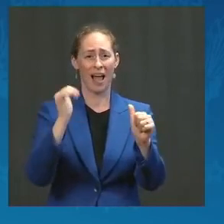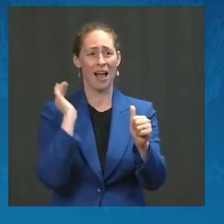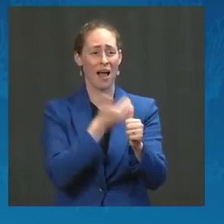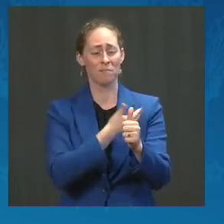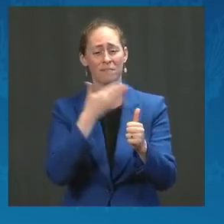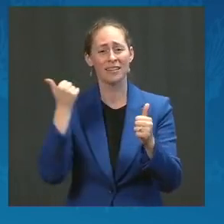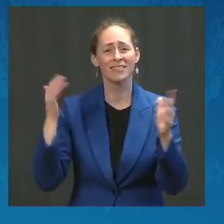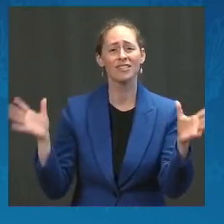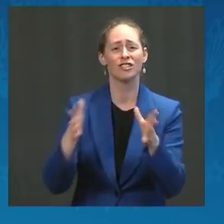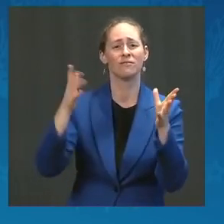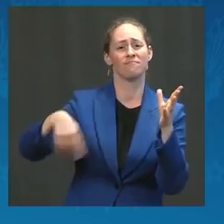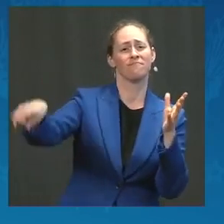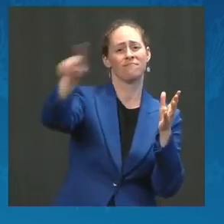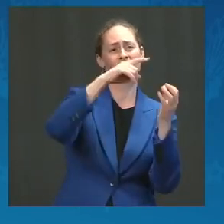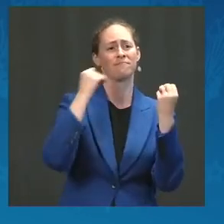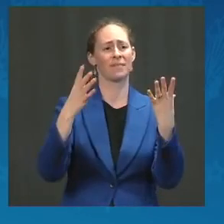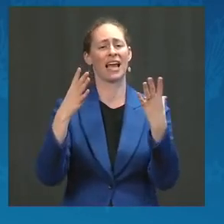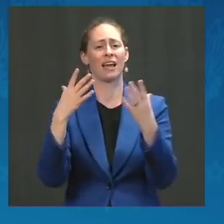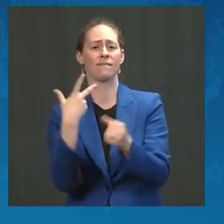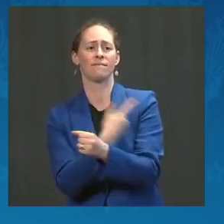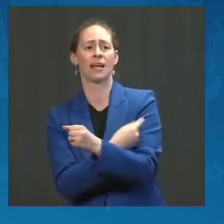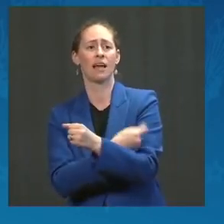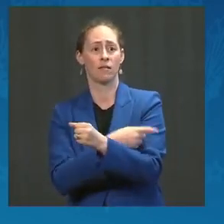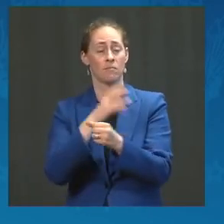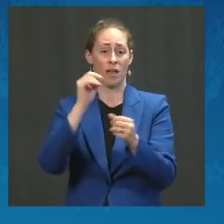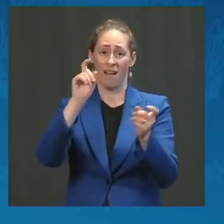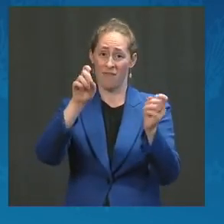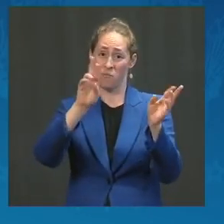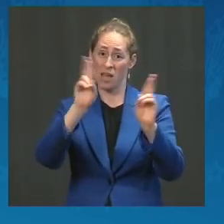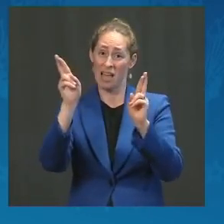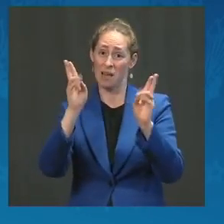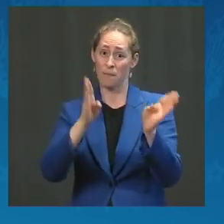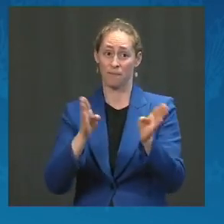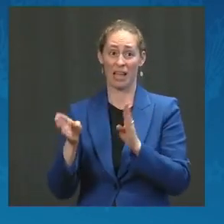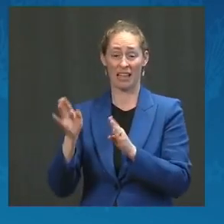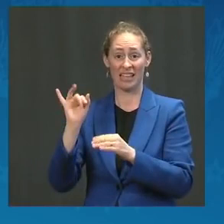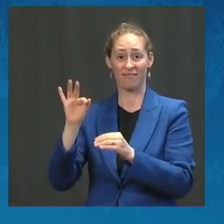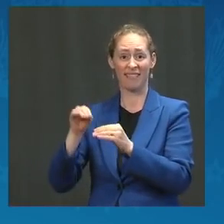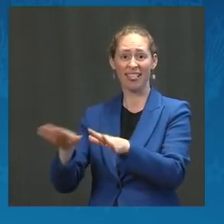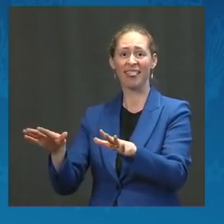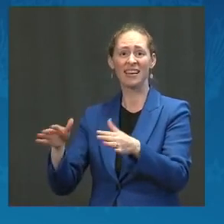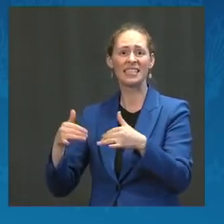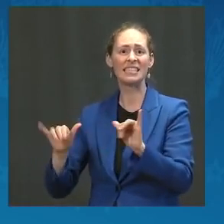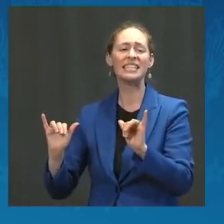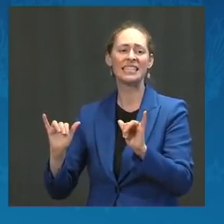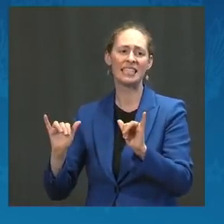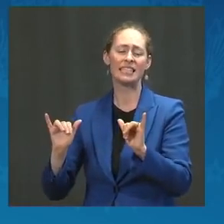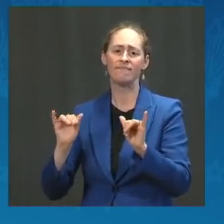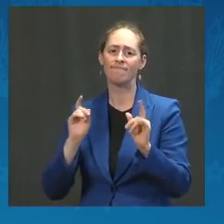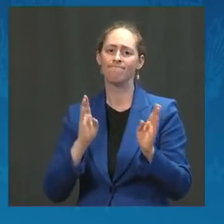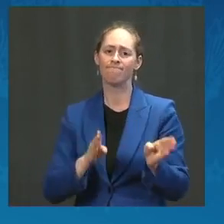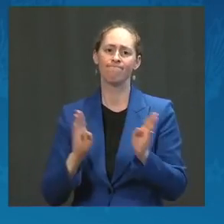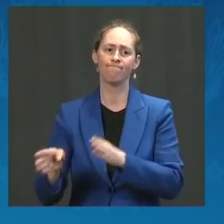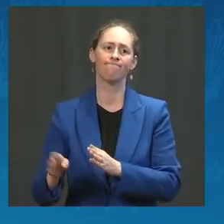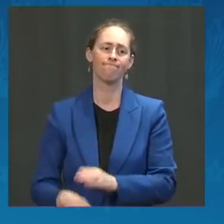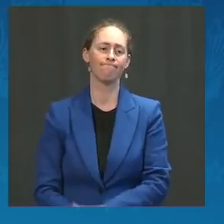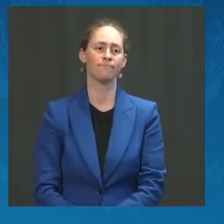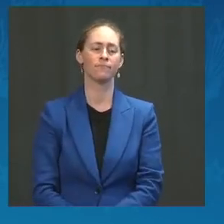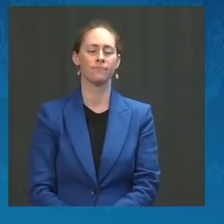people. My administration has made it clear to every governor that more federal resources are available